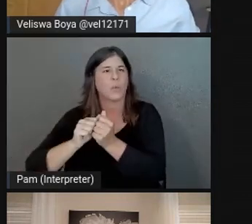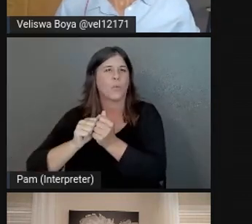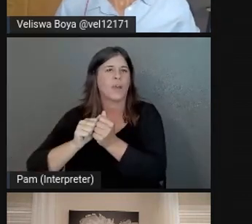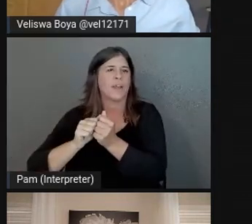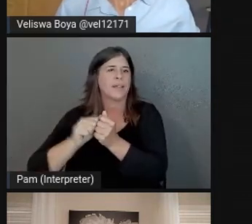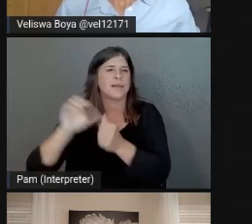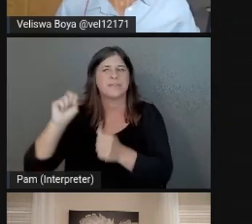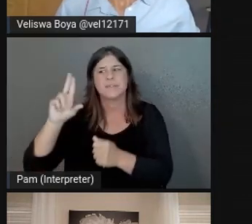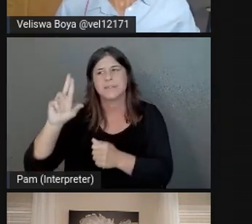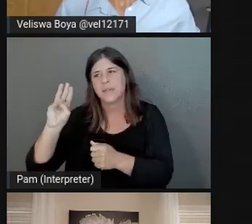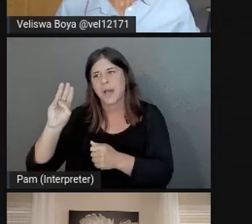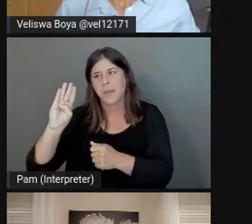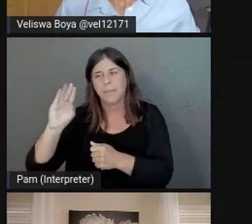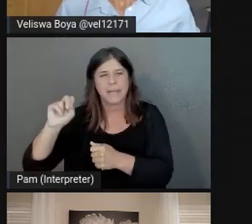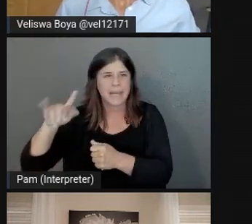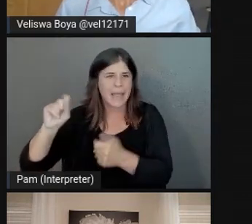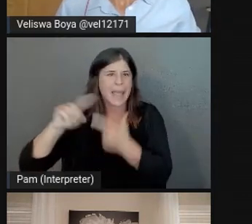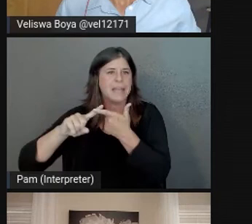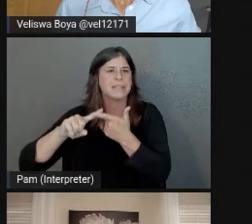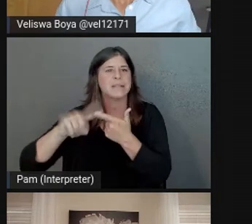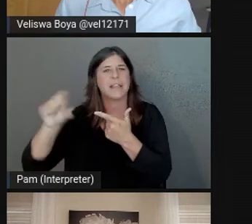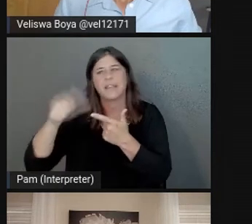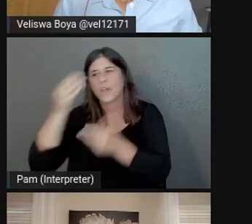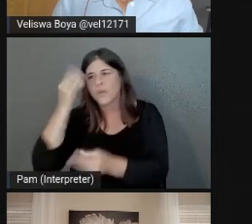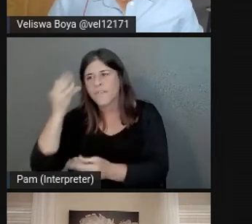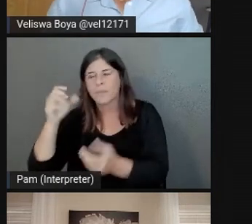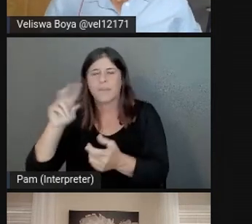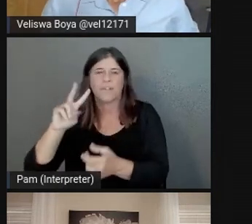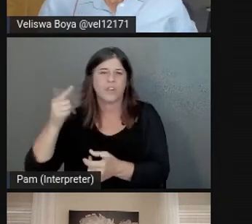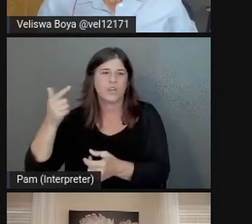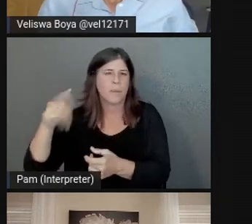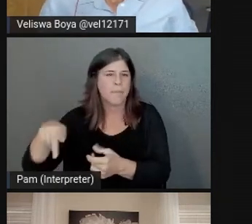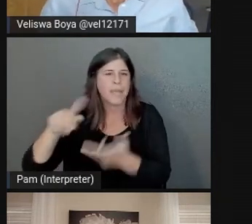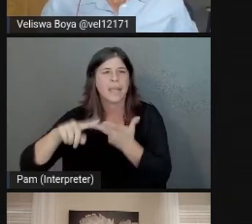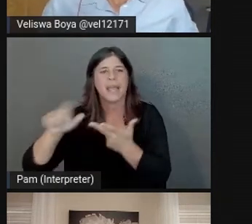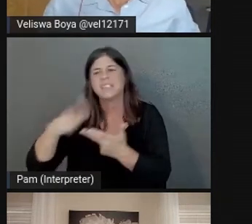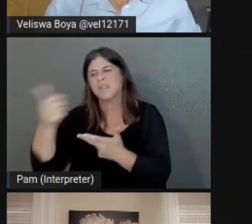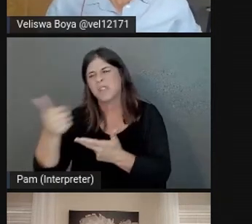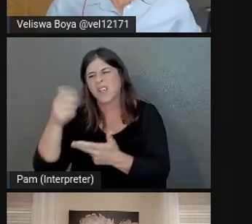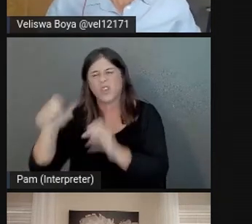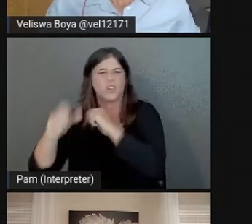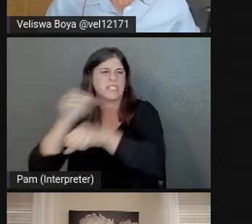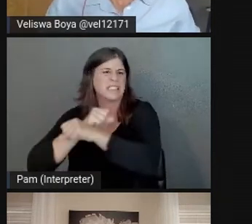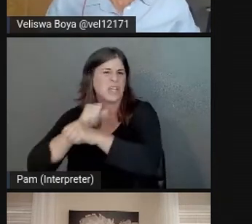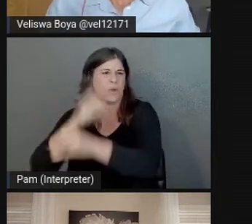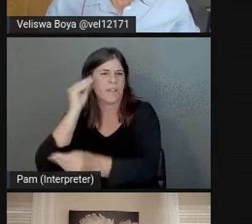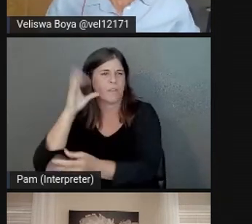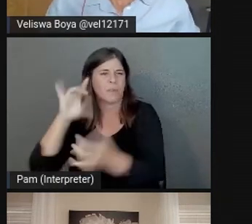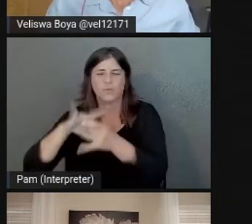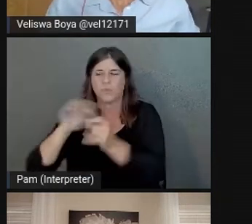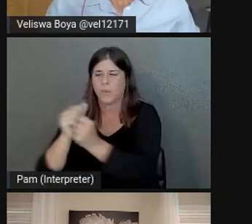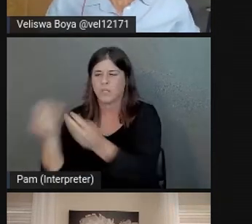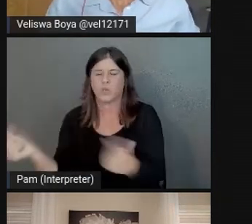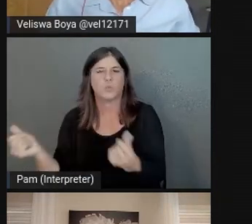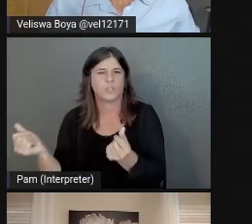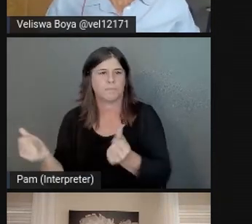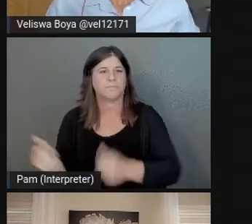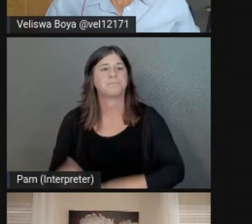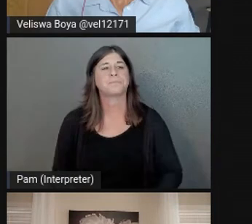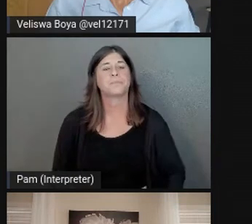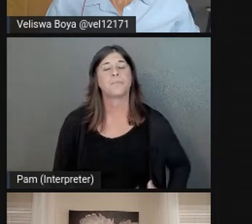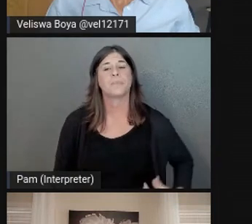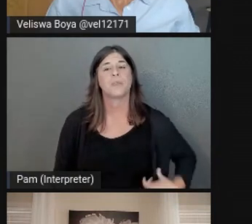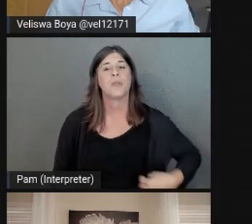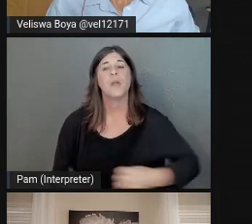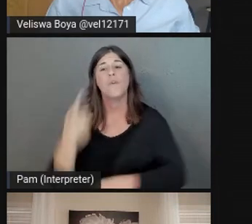subnets, the ASN information regarding BGP, and some of the security information regarding the solution. So in terms of the